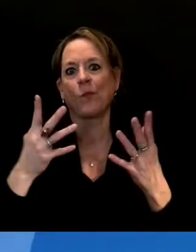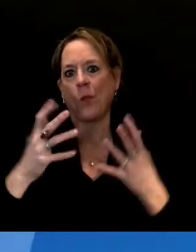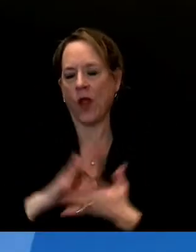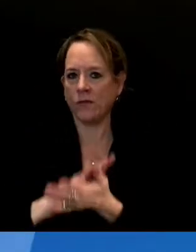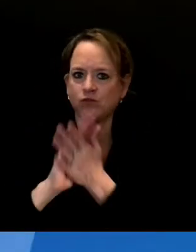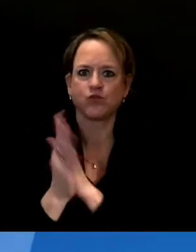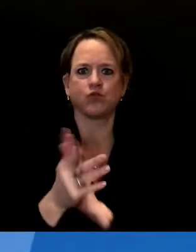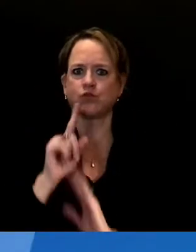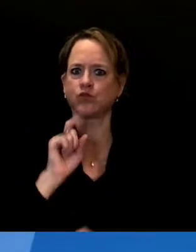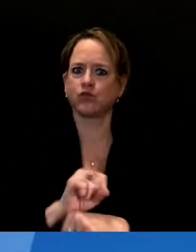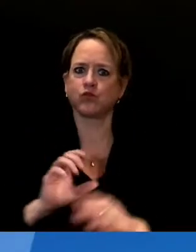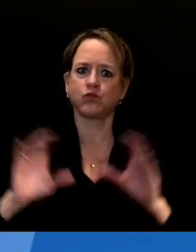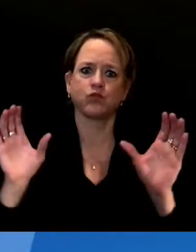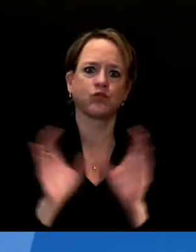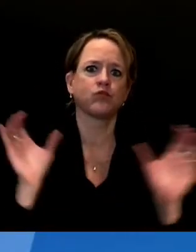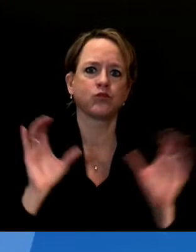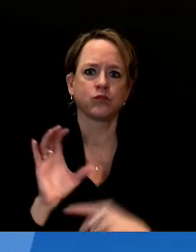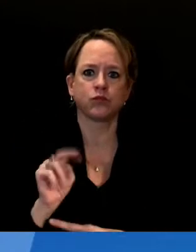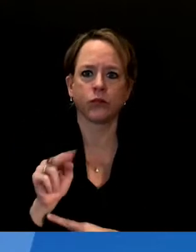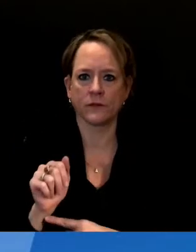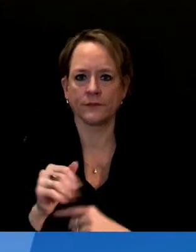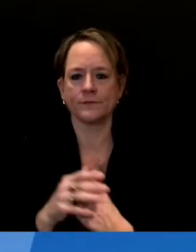Thank you. Now to Carl Cooley from